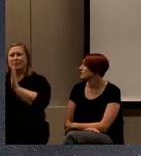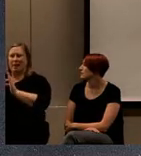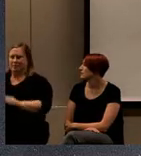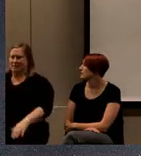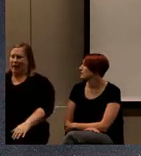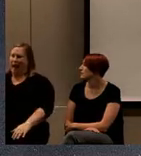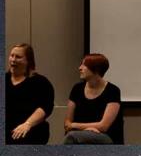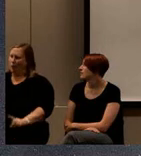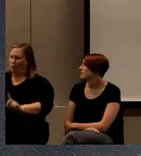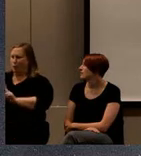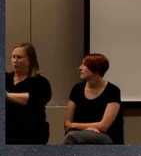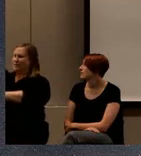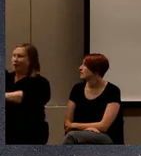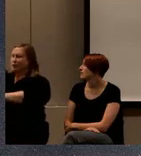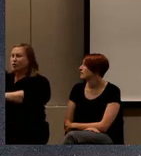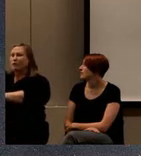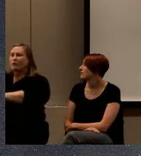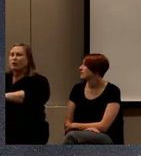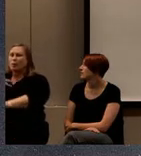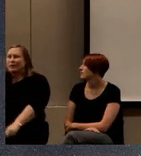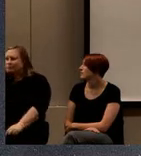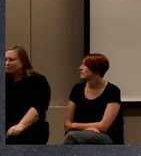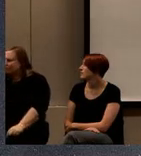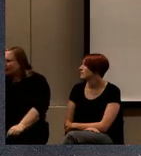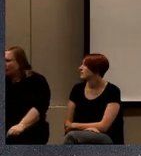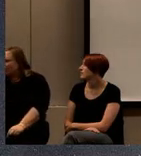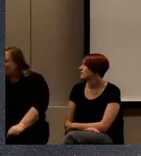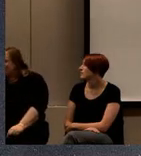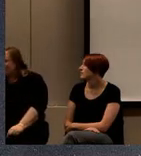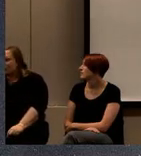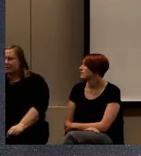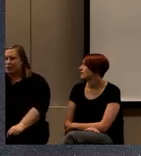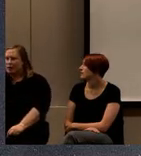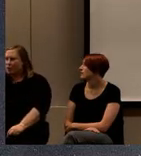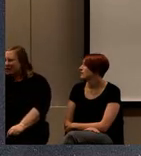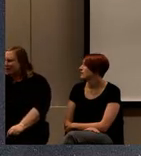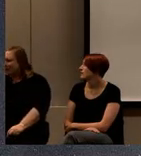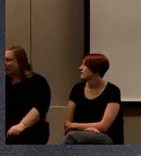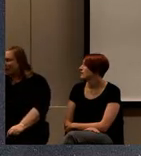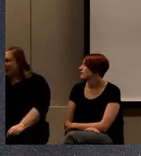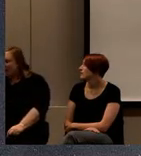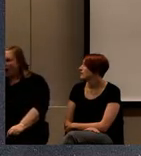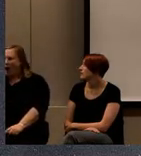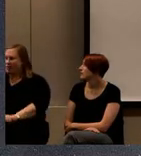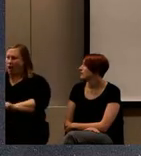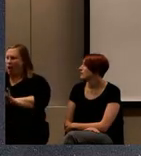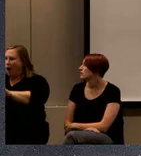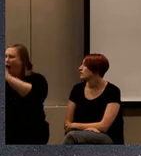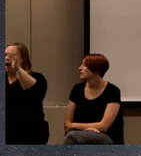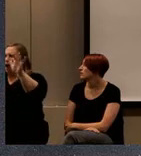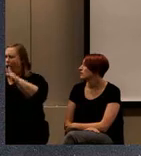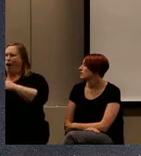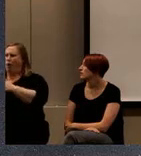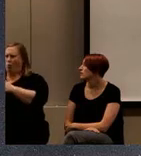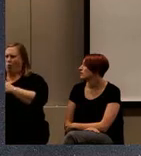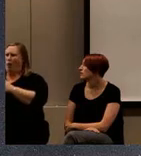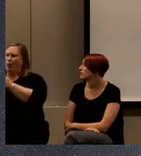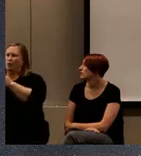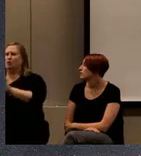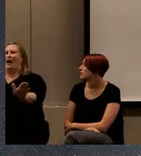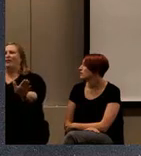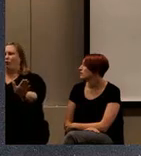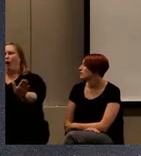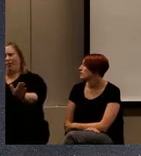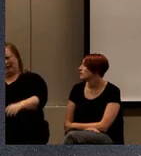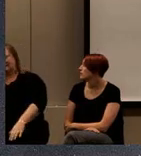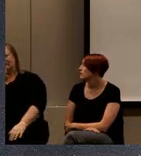by media stories, you know, that take, you know, high profile crashes and people generalize based on those, that